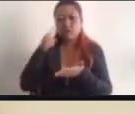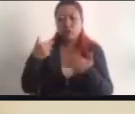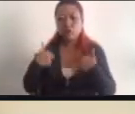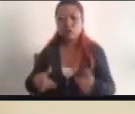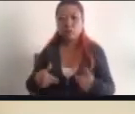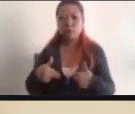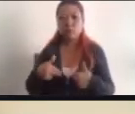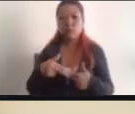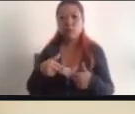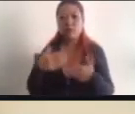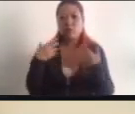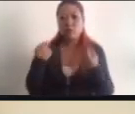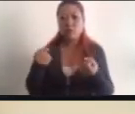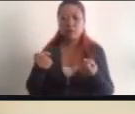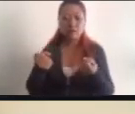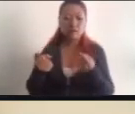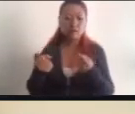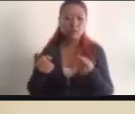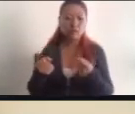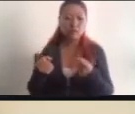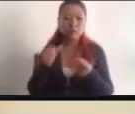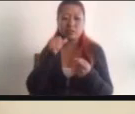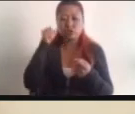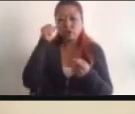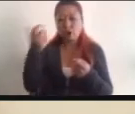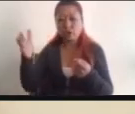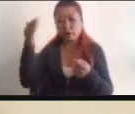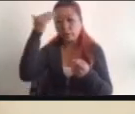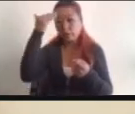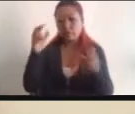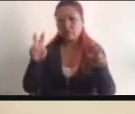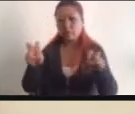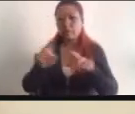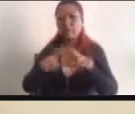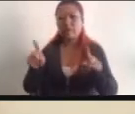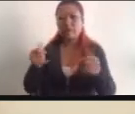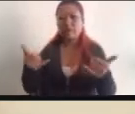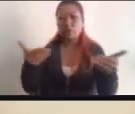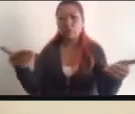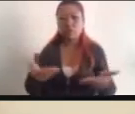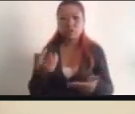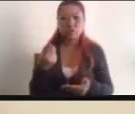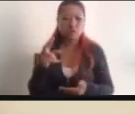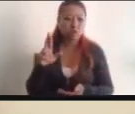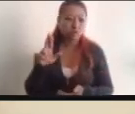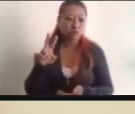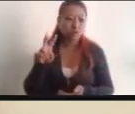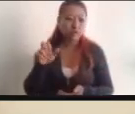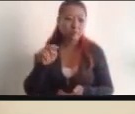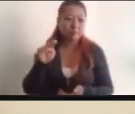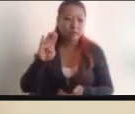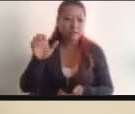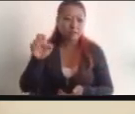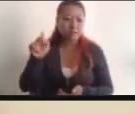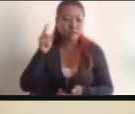that yesterday. So at this point, it's my pleasure to introduce Dr. Van Balen for this next panel.